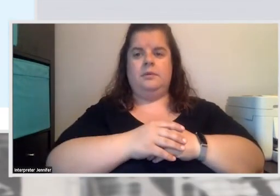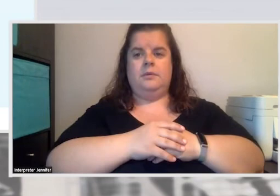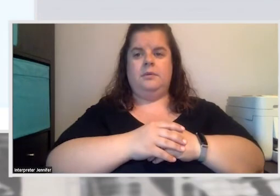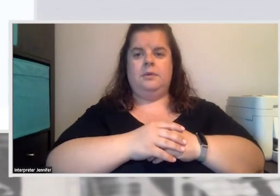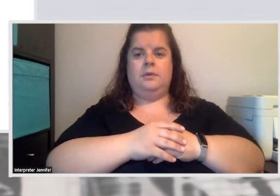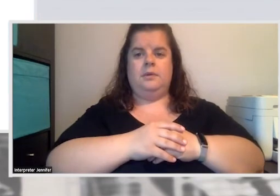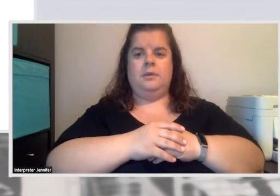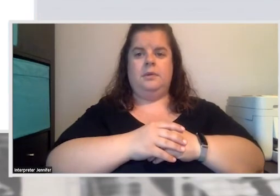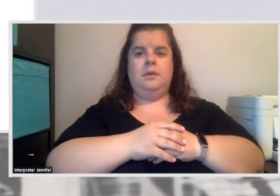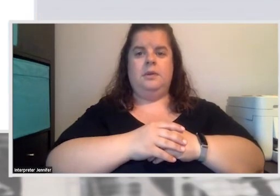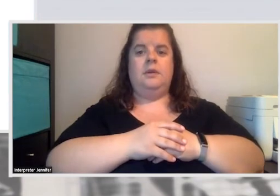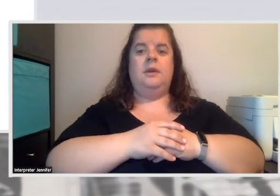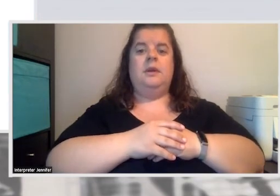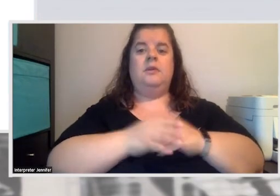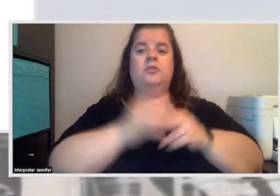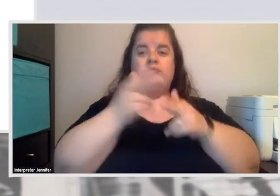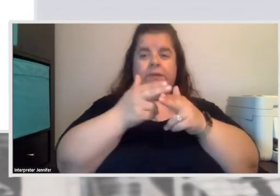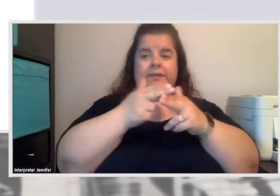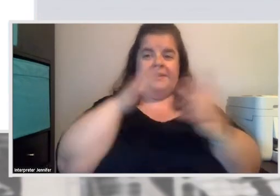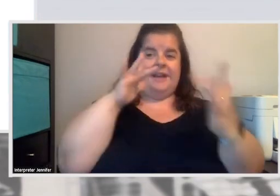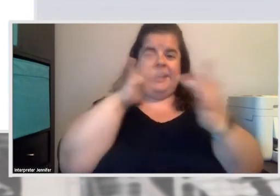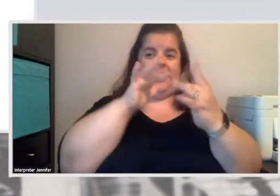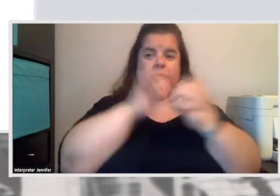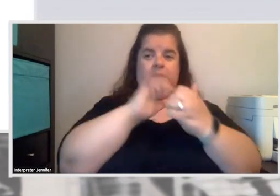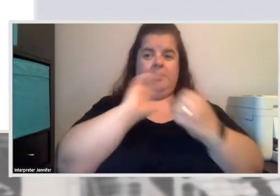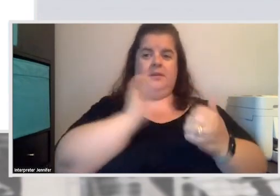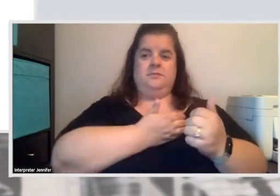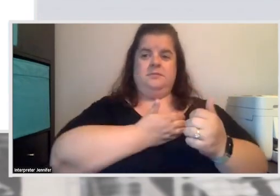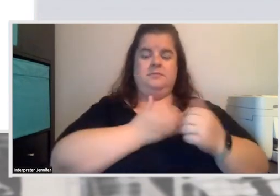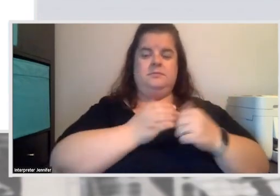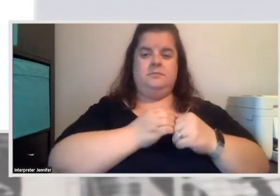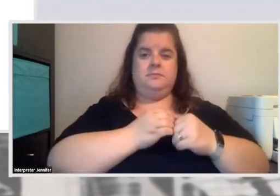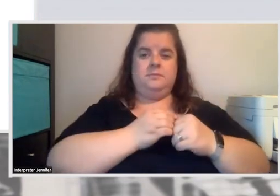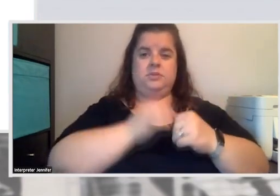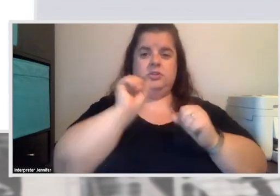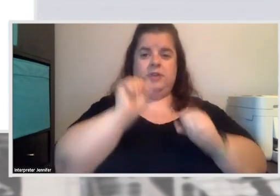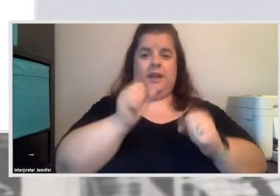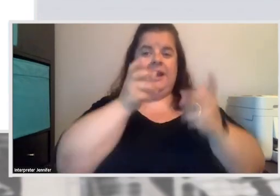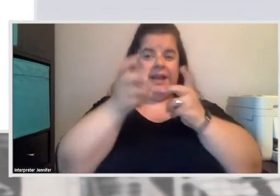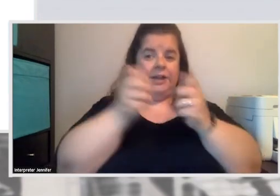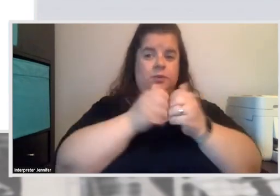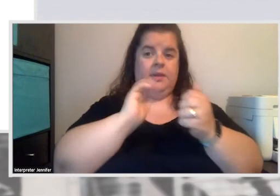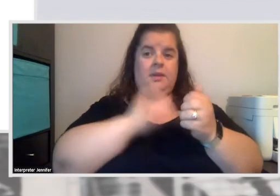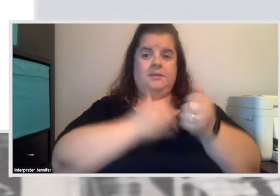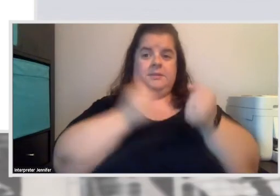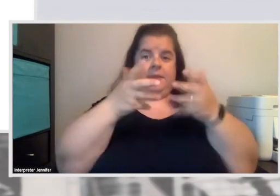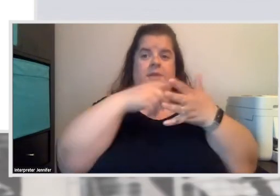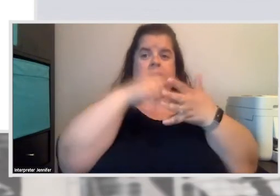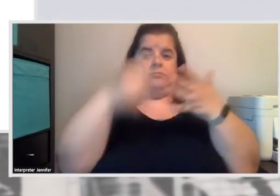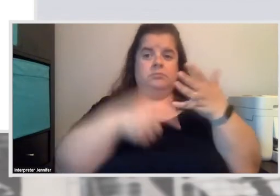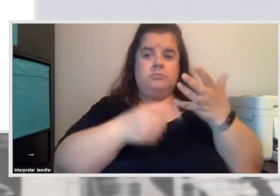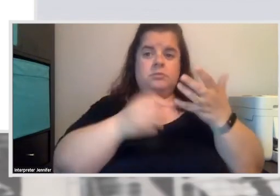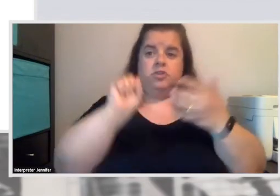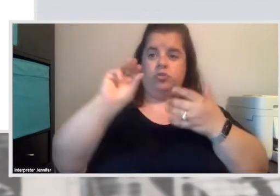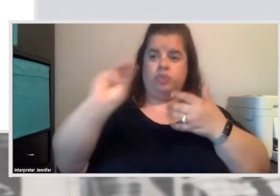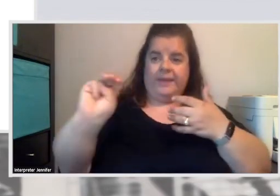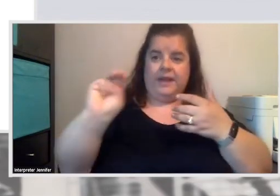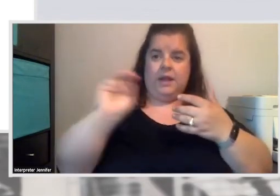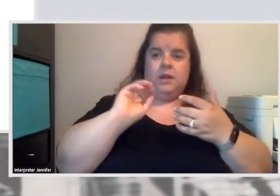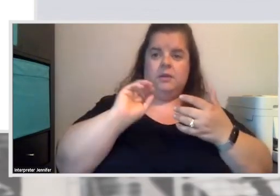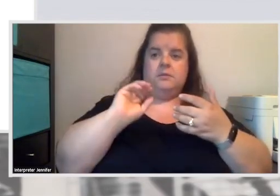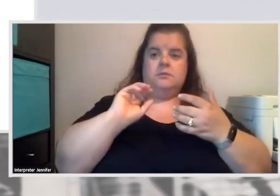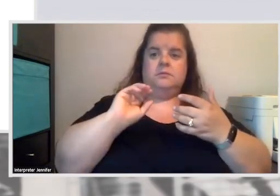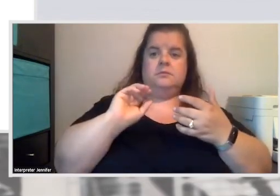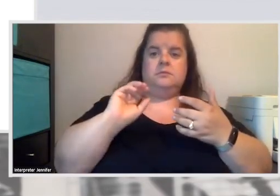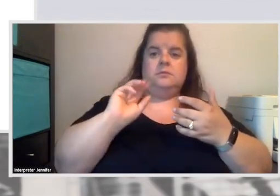please. Just really briefly how to connect with us. You can engage with us in many different ways through various, social media,